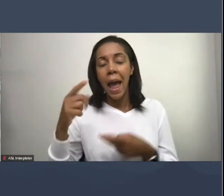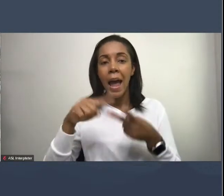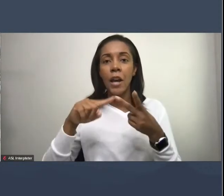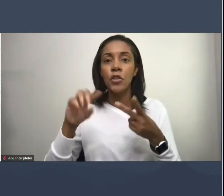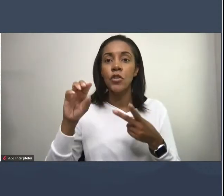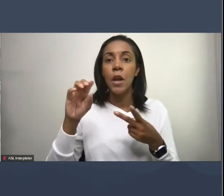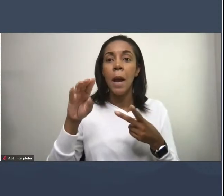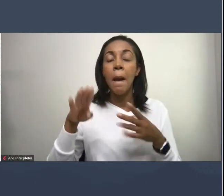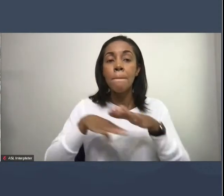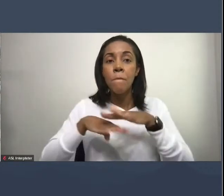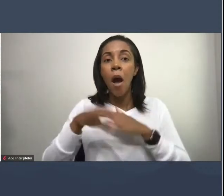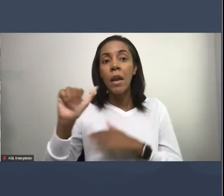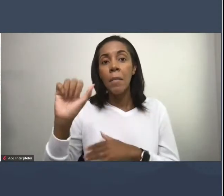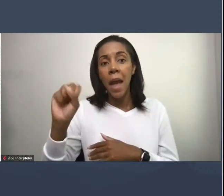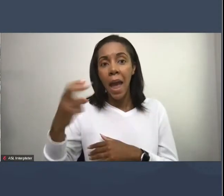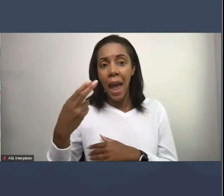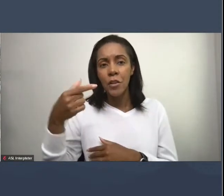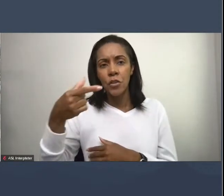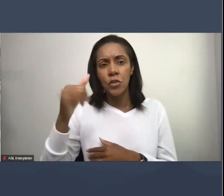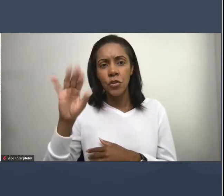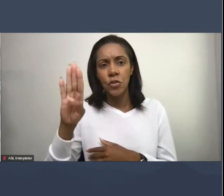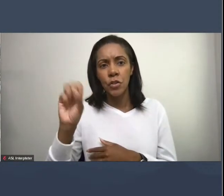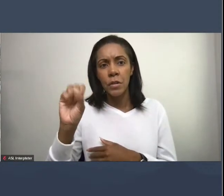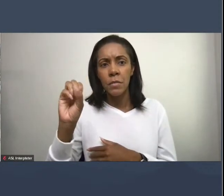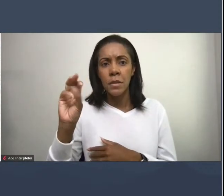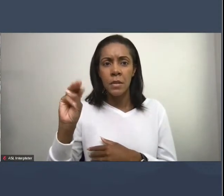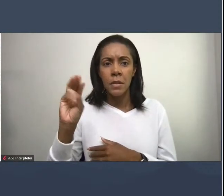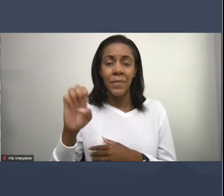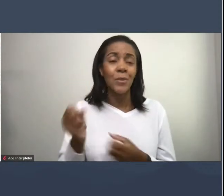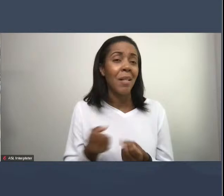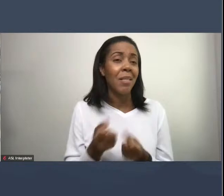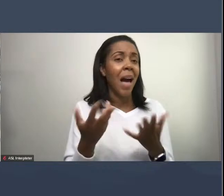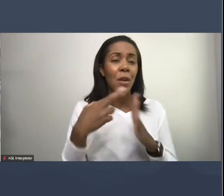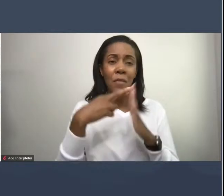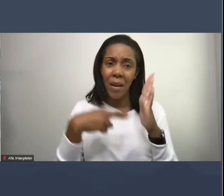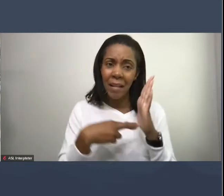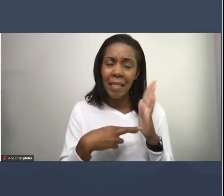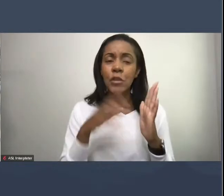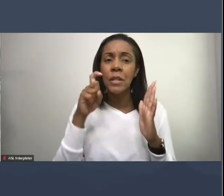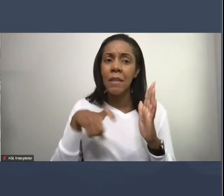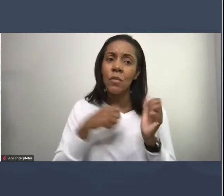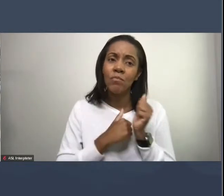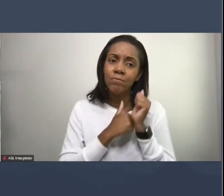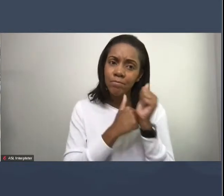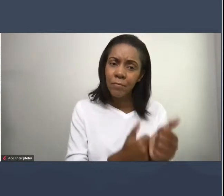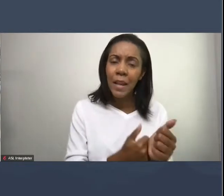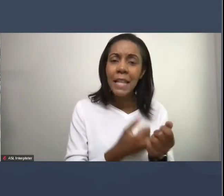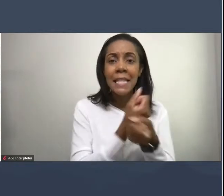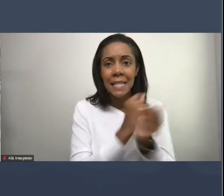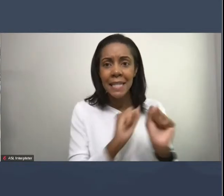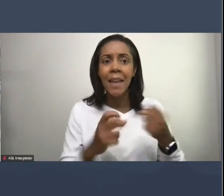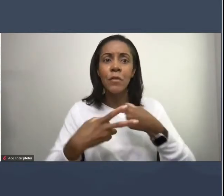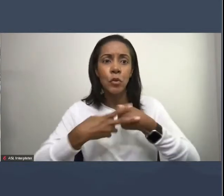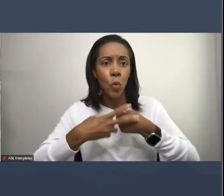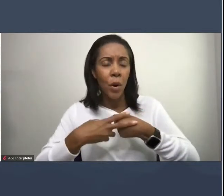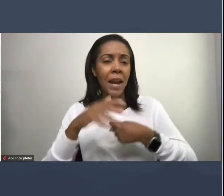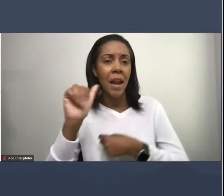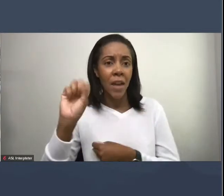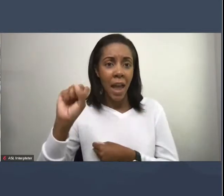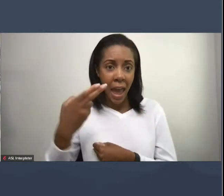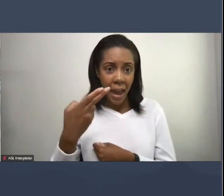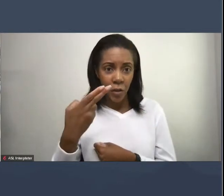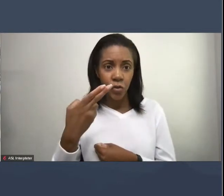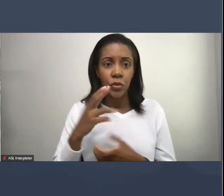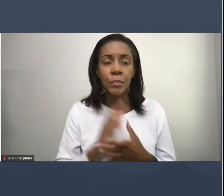And so in that, there's a lot of regulation there, a lot of things that have to be done to ensure that the safe storing of ash is